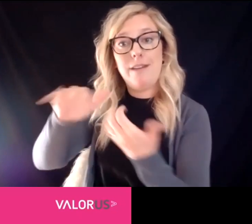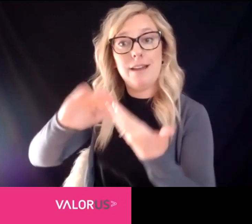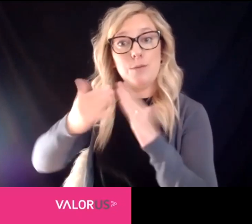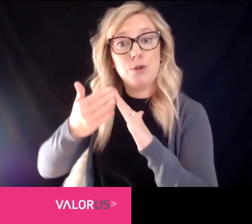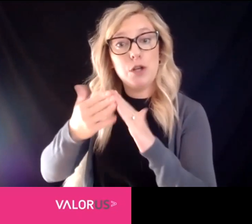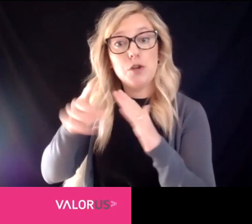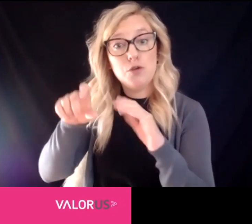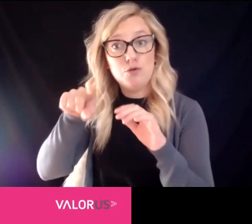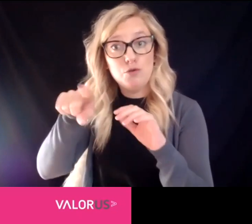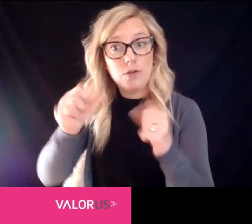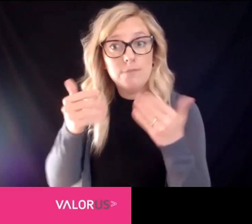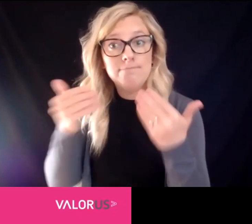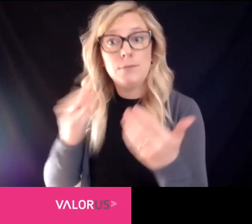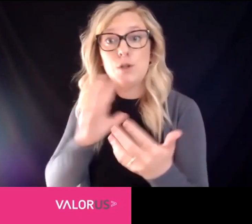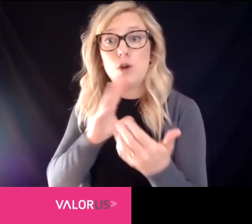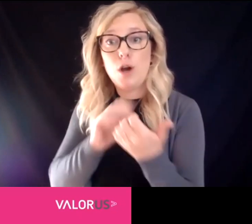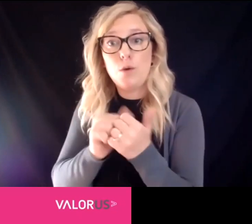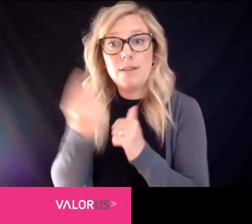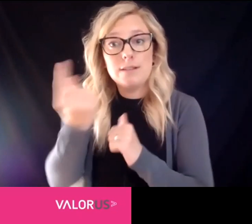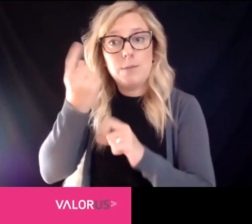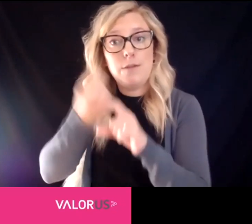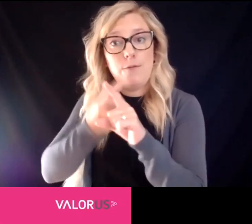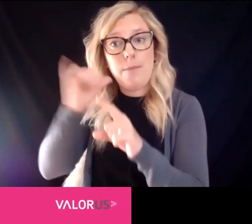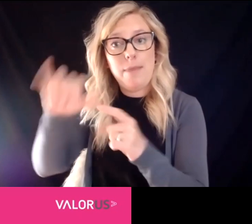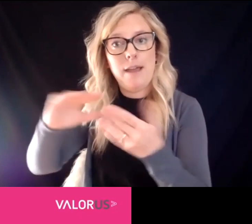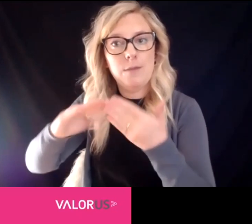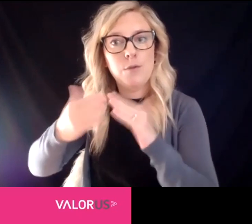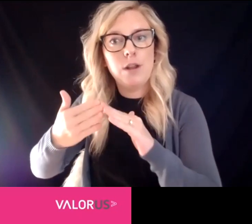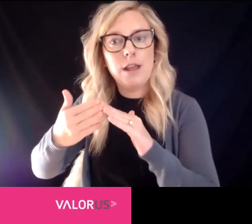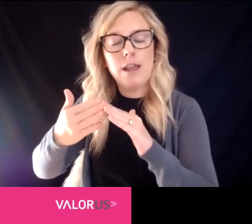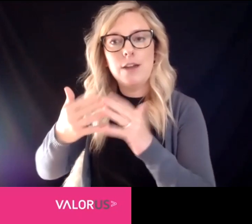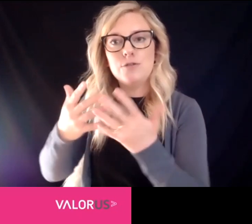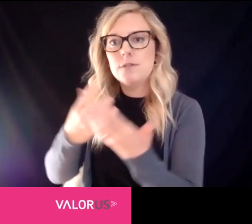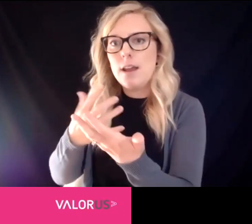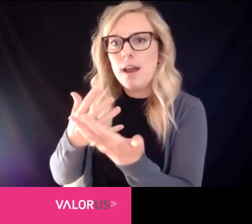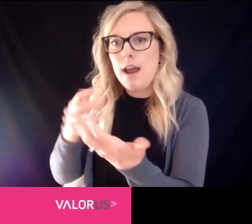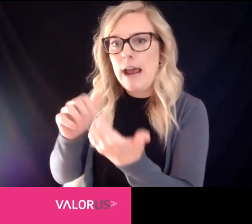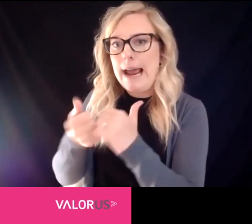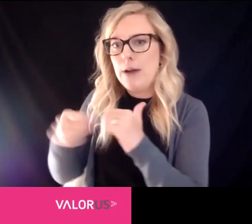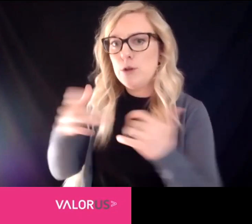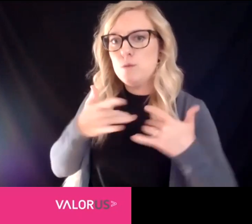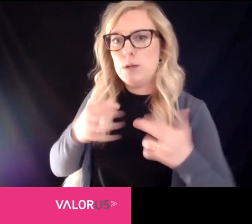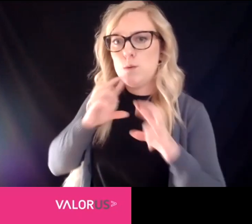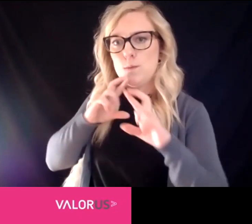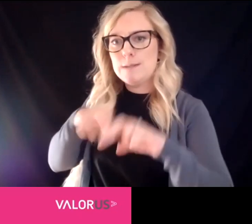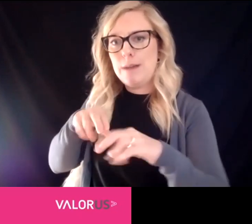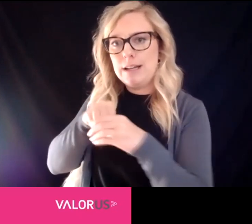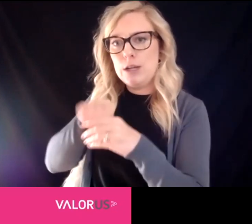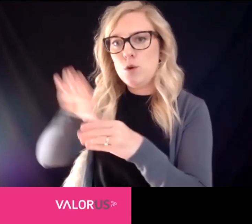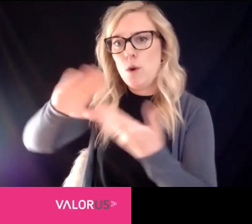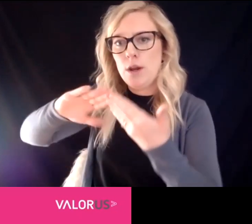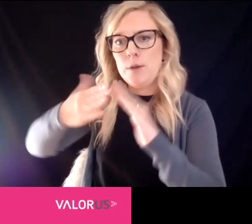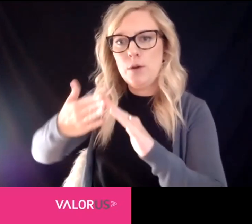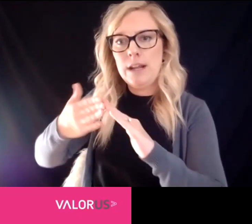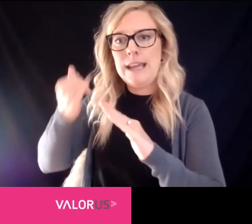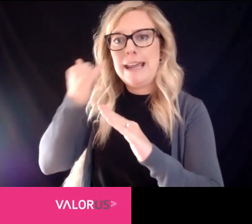from that community and just find out how do you respond in this community to issues of violence, to issues